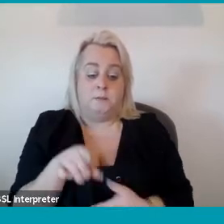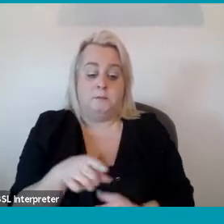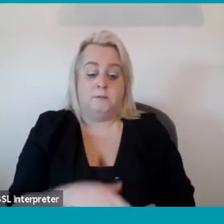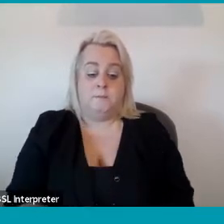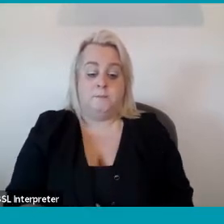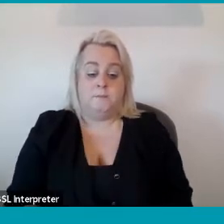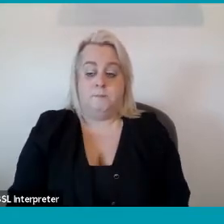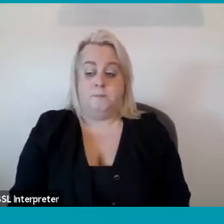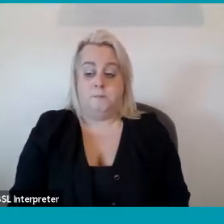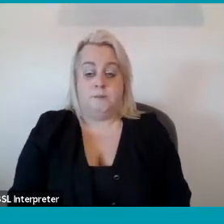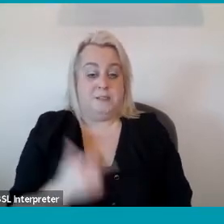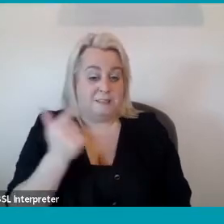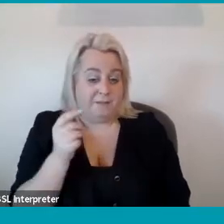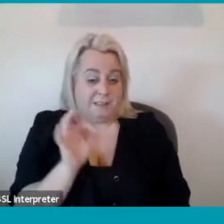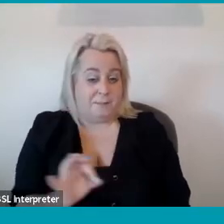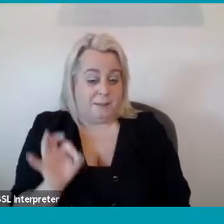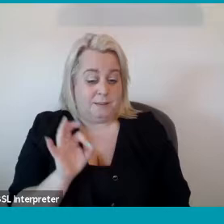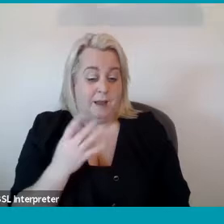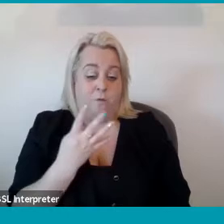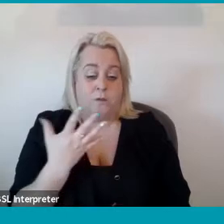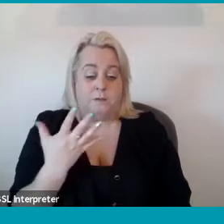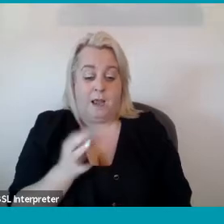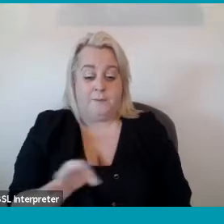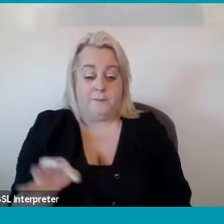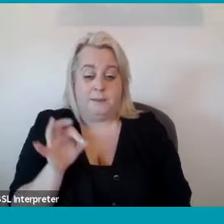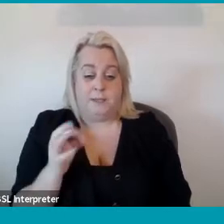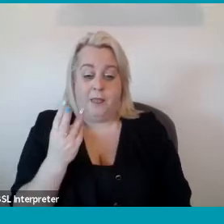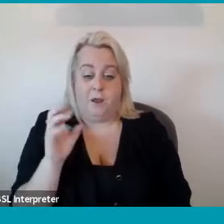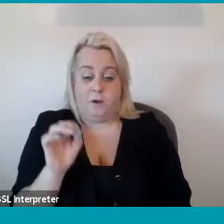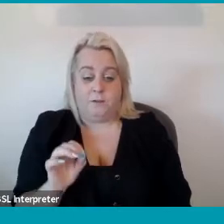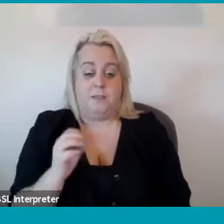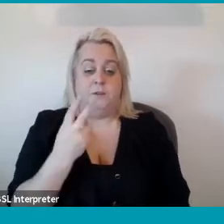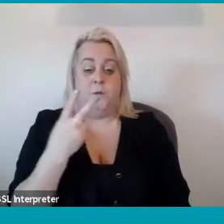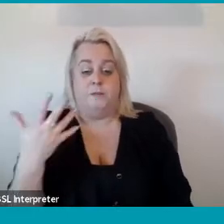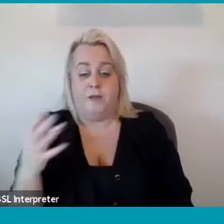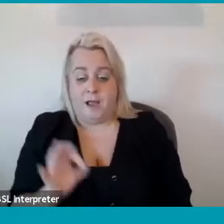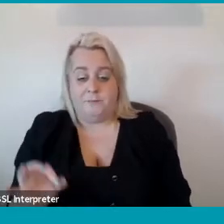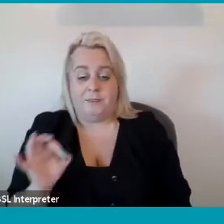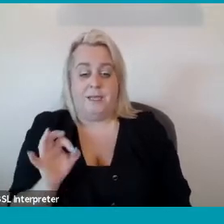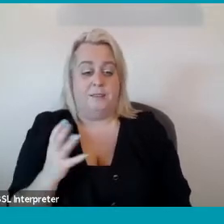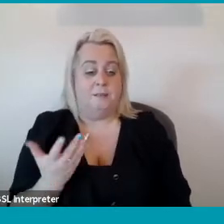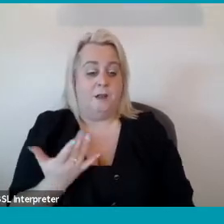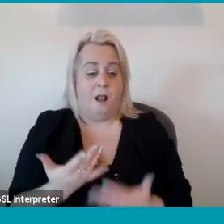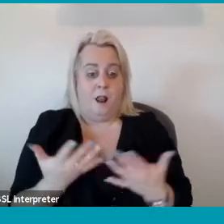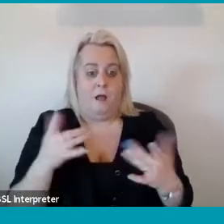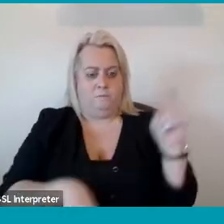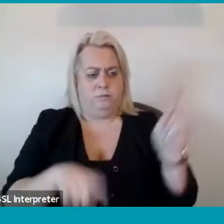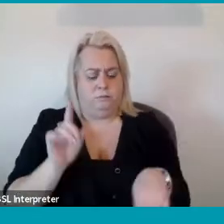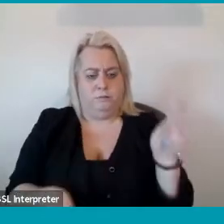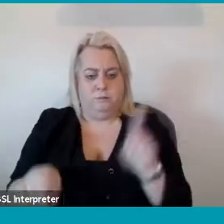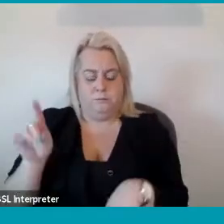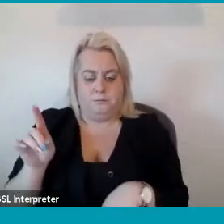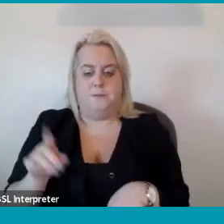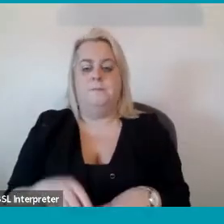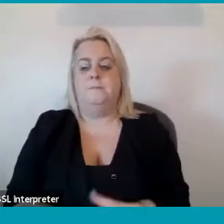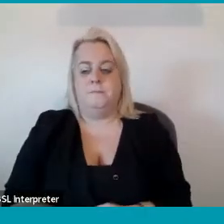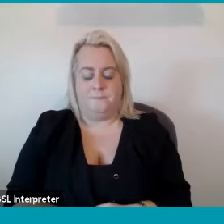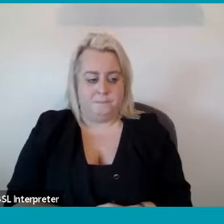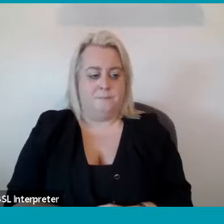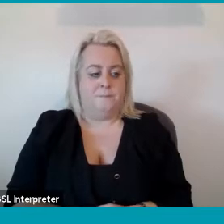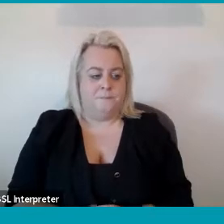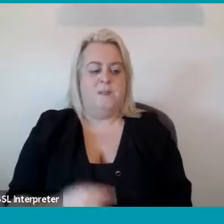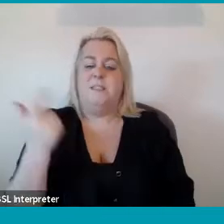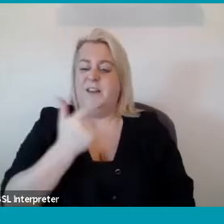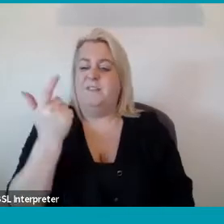variety here. 17%, 45%, 25%, 30%. Bit of variety there. Yeah, it's